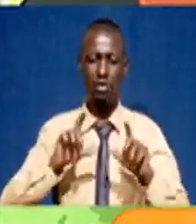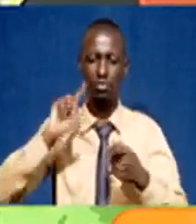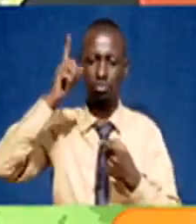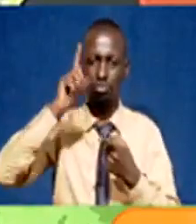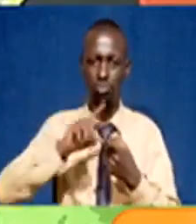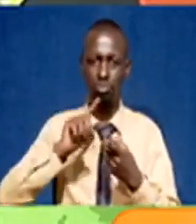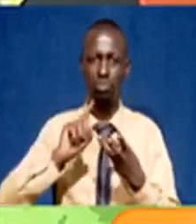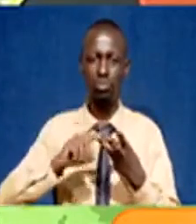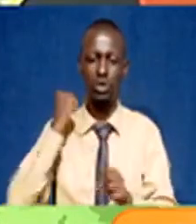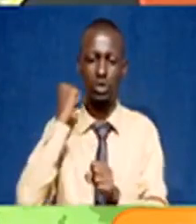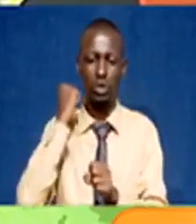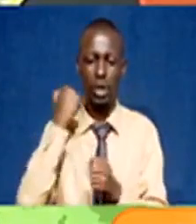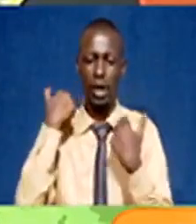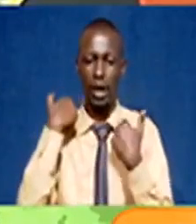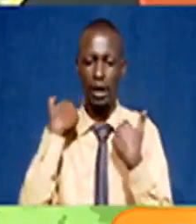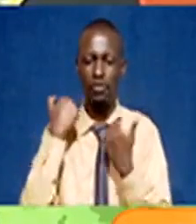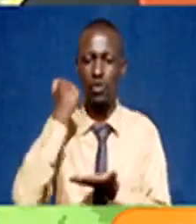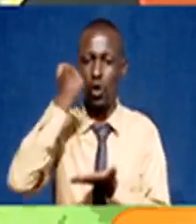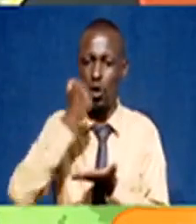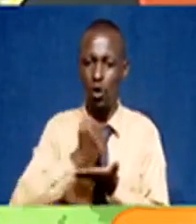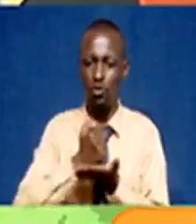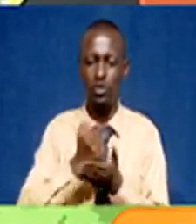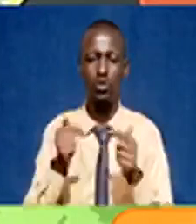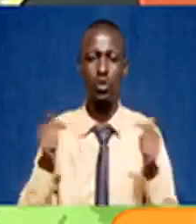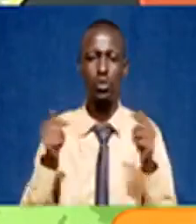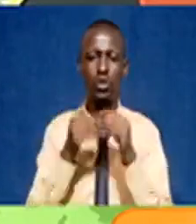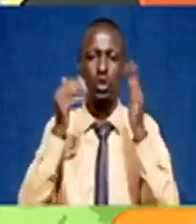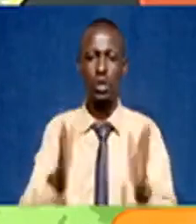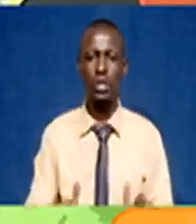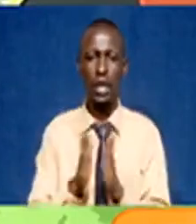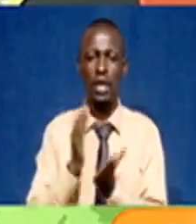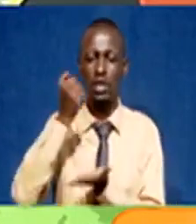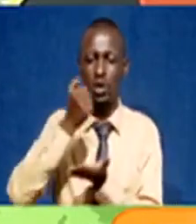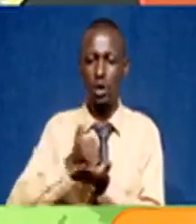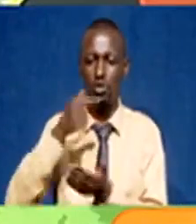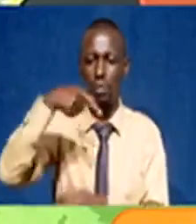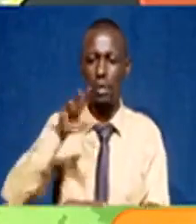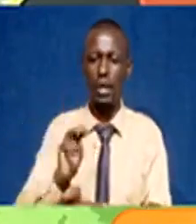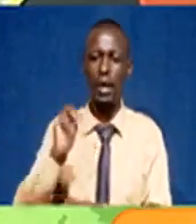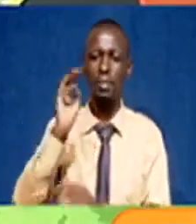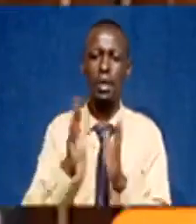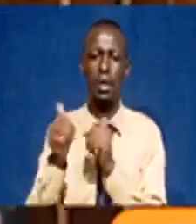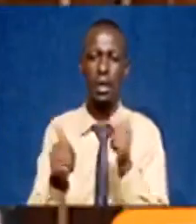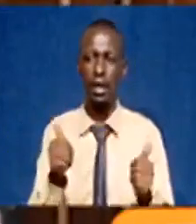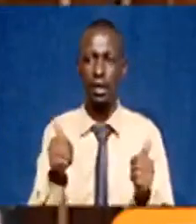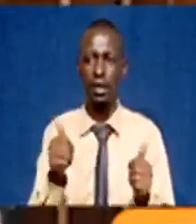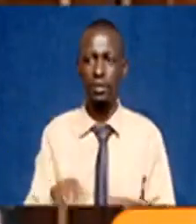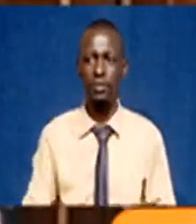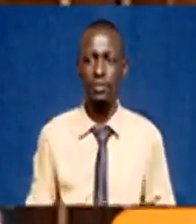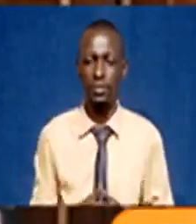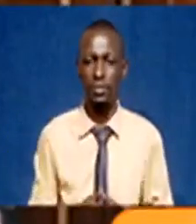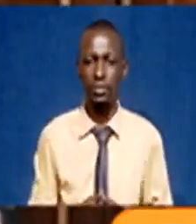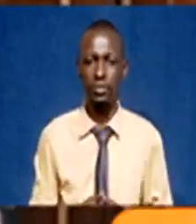creation of the office of the leader of opposition, and the office of the prime minister, among others. It